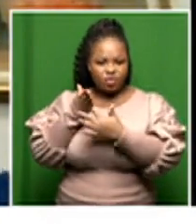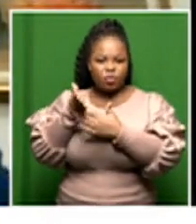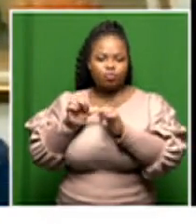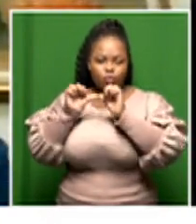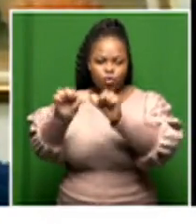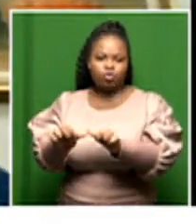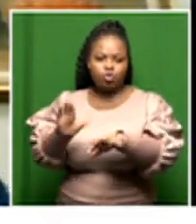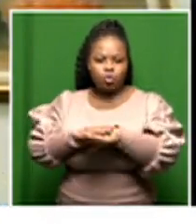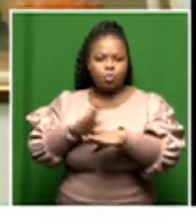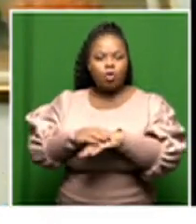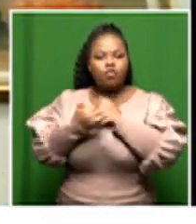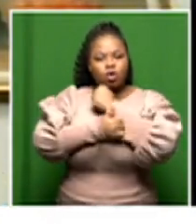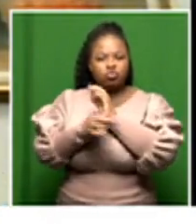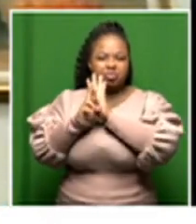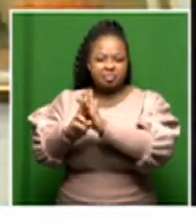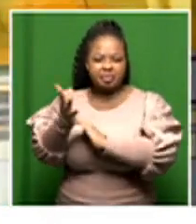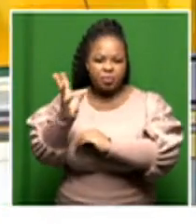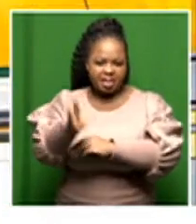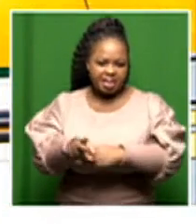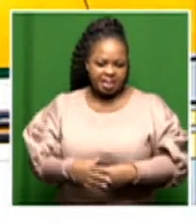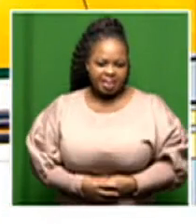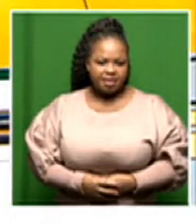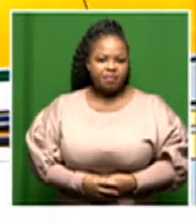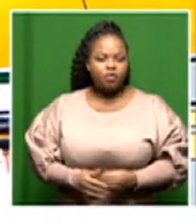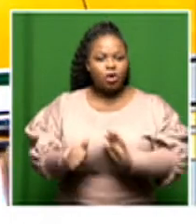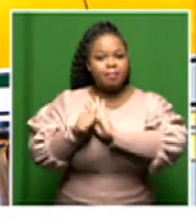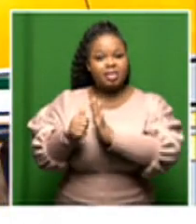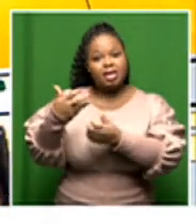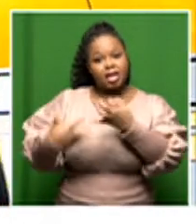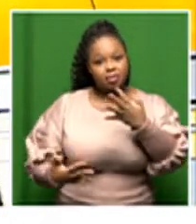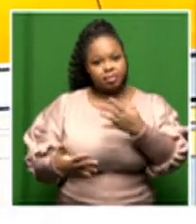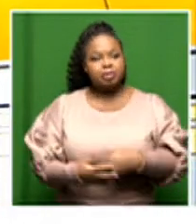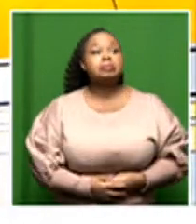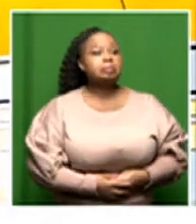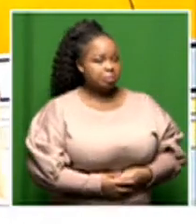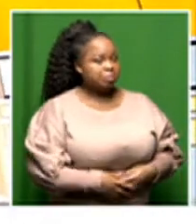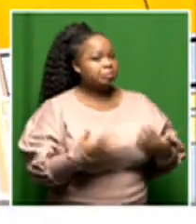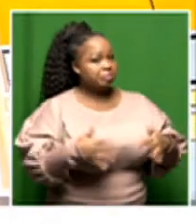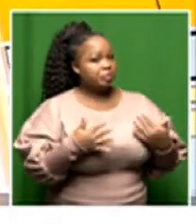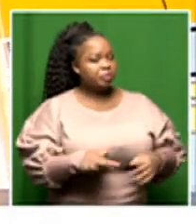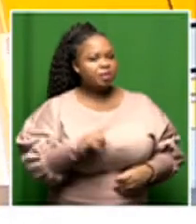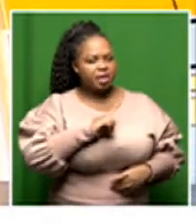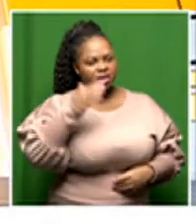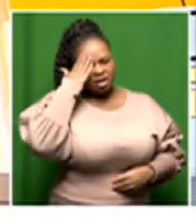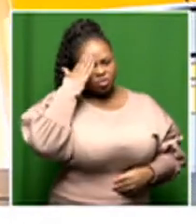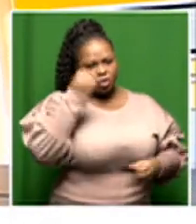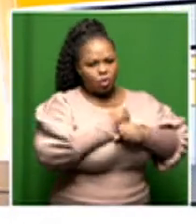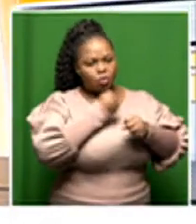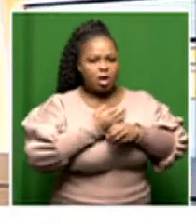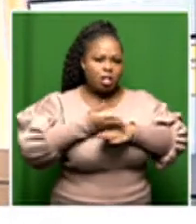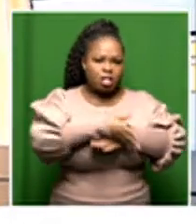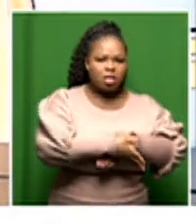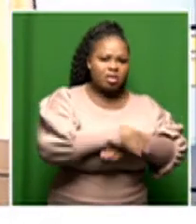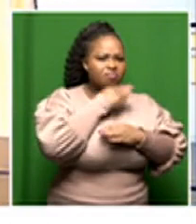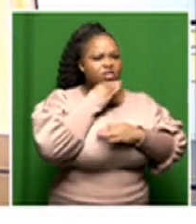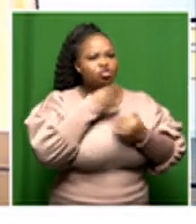a full ambassador. Yeah. So, I mean, it's quite a list. However, I can imagine that there's a lot of work that goes into it. You don't just